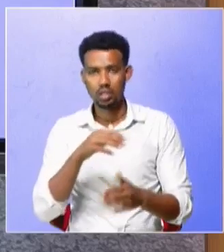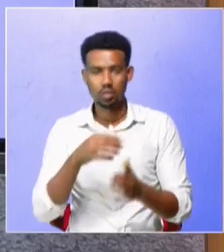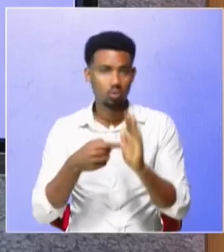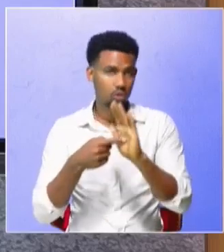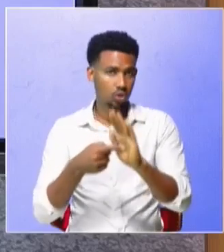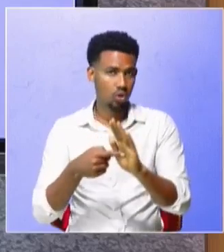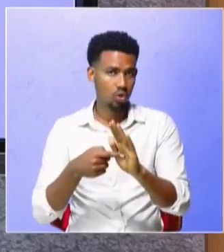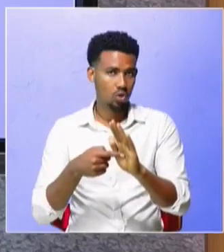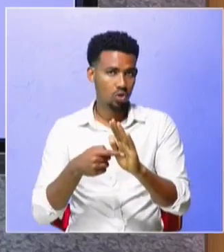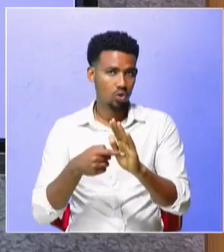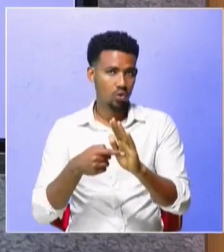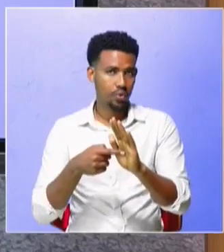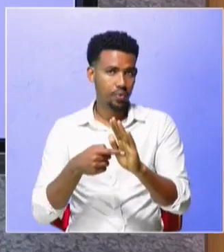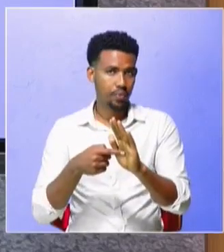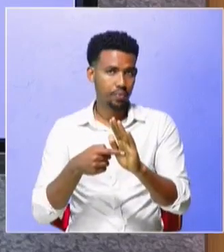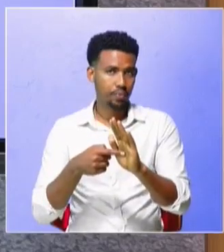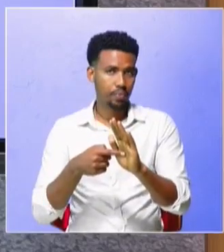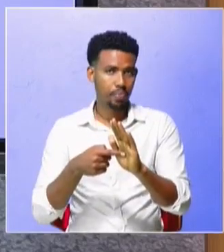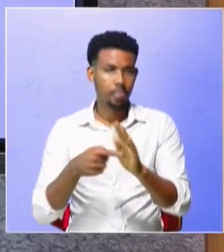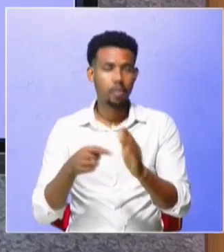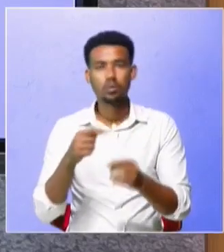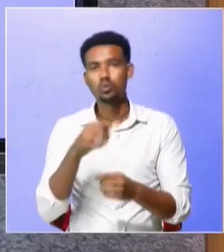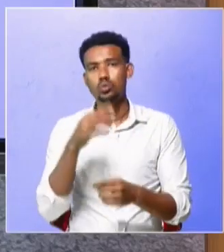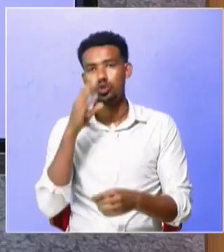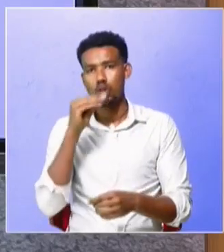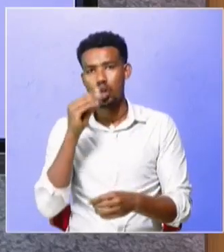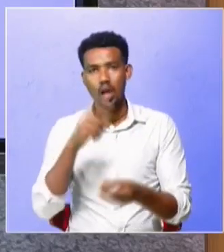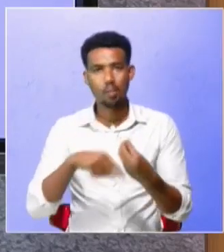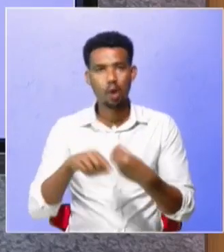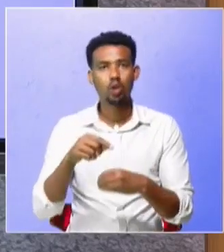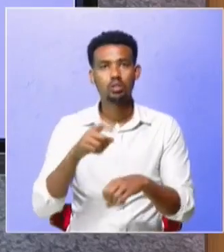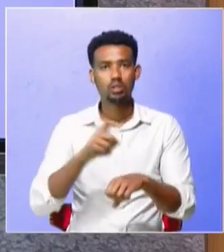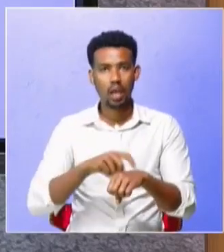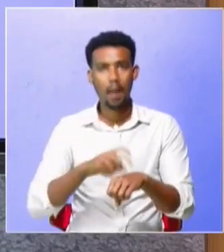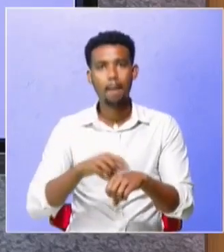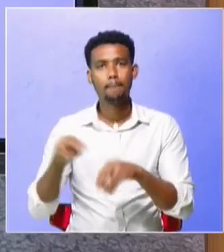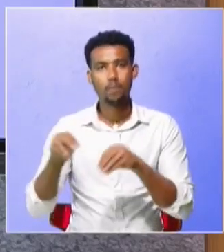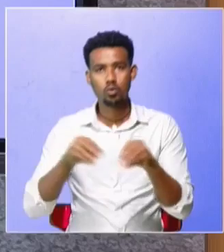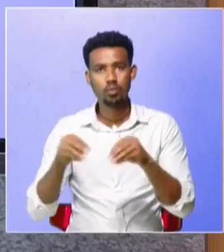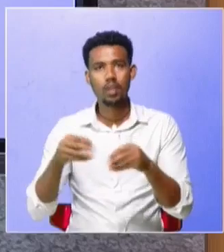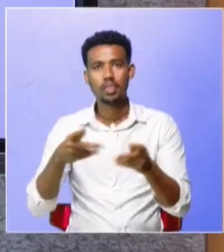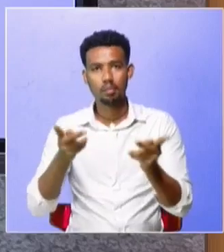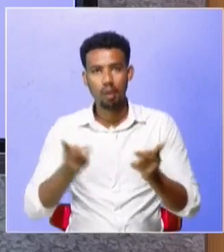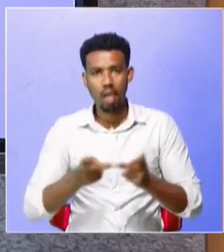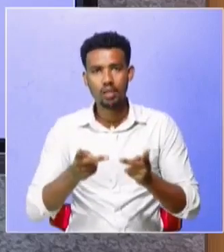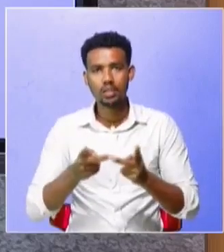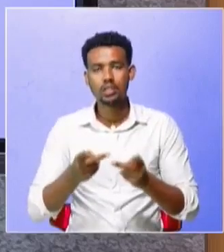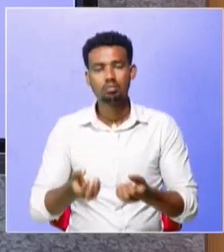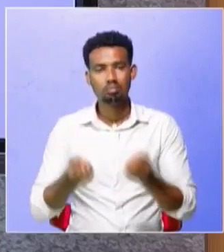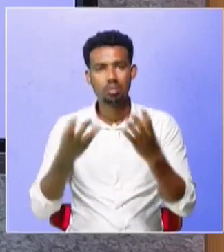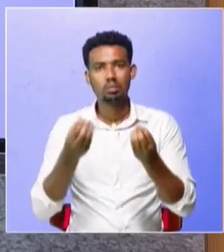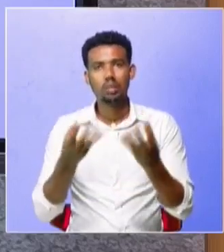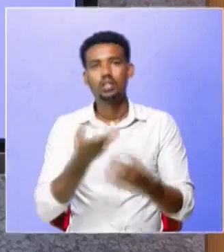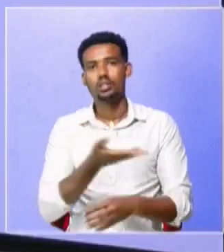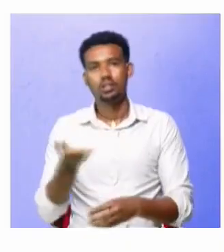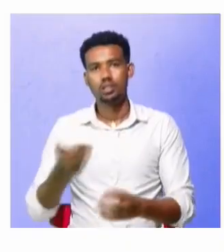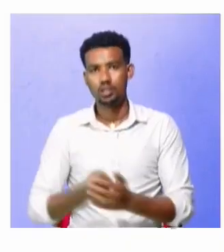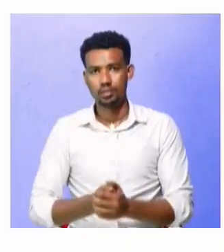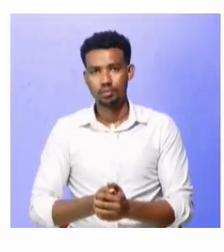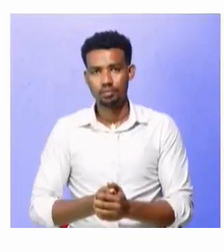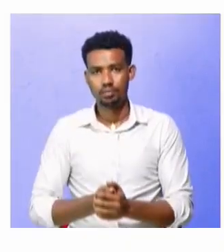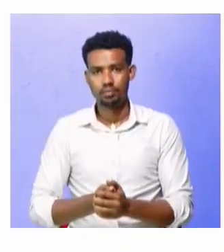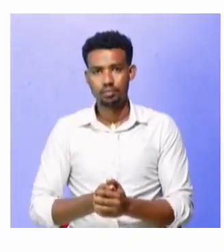show to talk about time, place, movement, and so many. So let's see them today